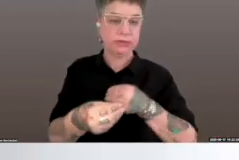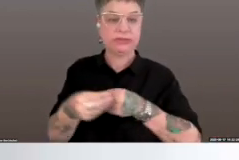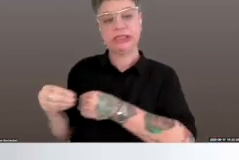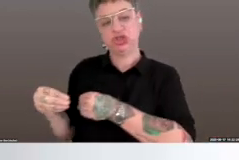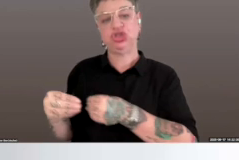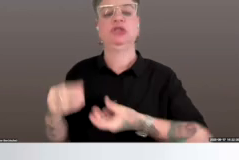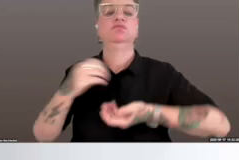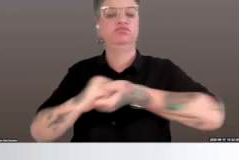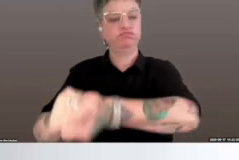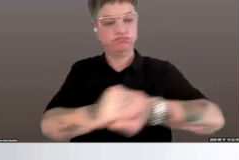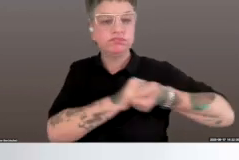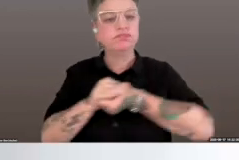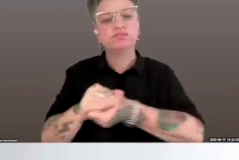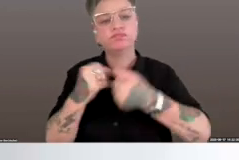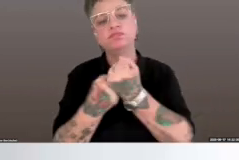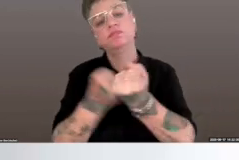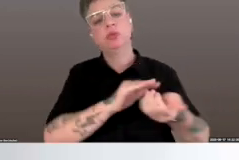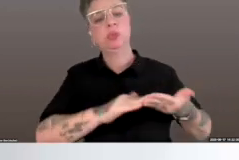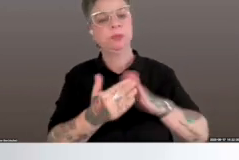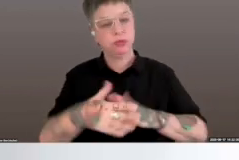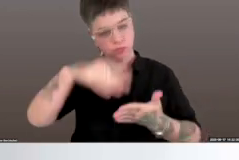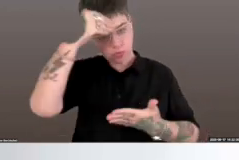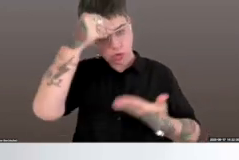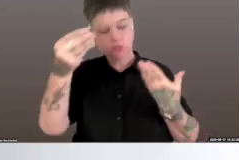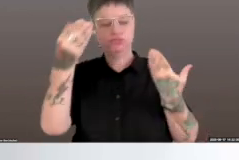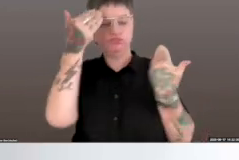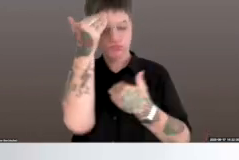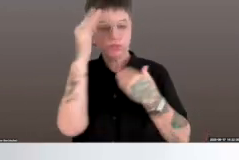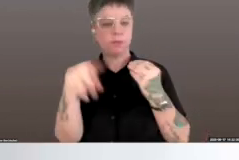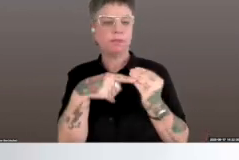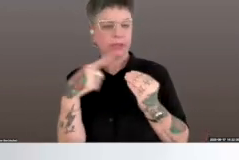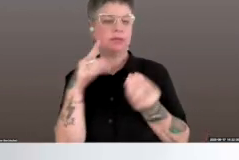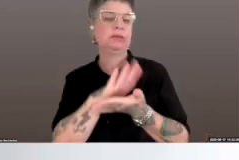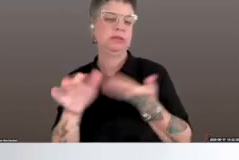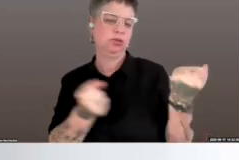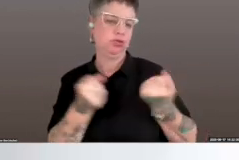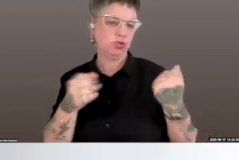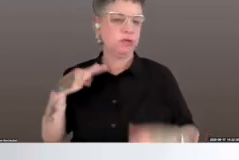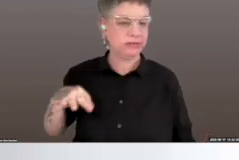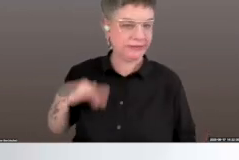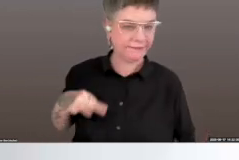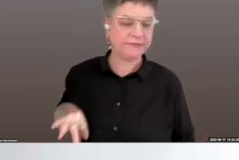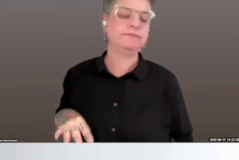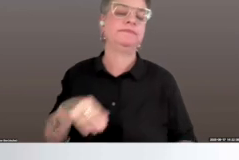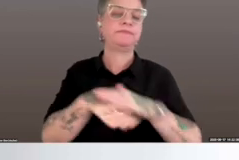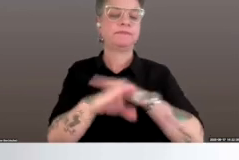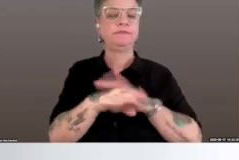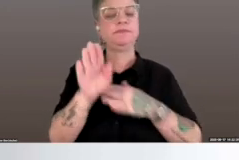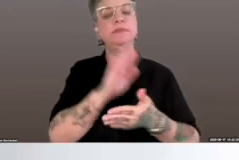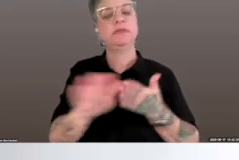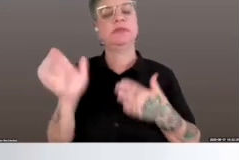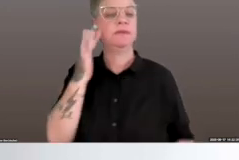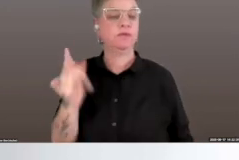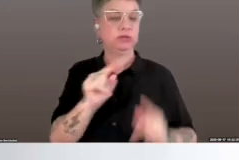to support communities in learning about and receiving clean transportation incentives. The Access Clean California team